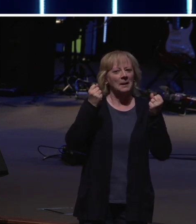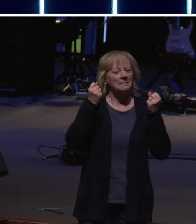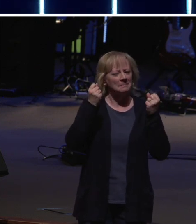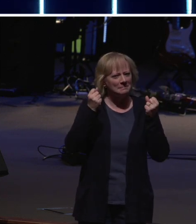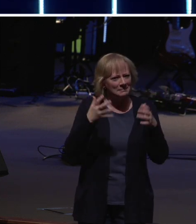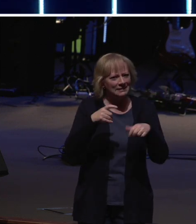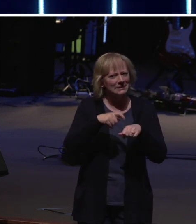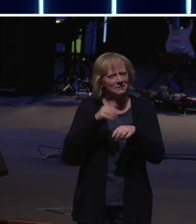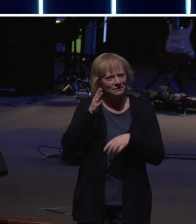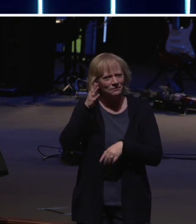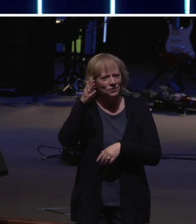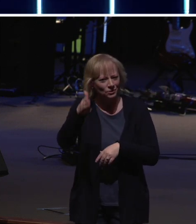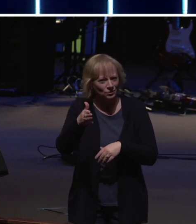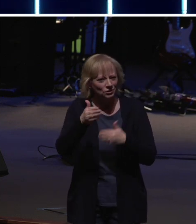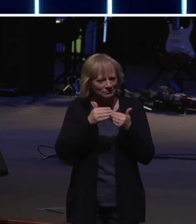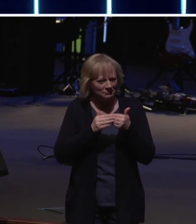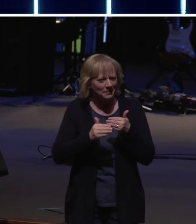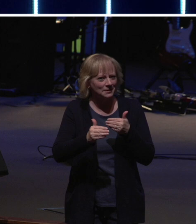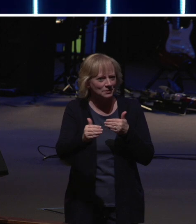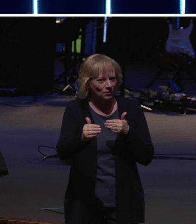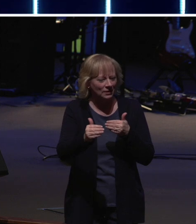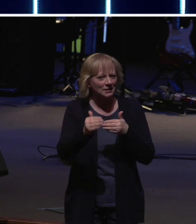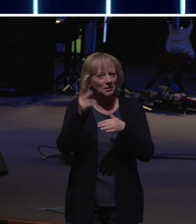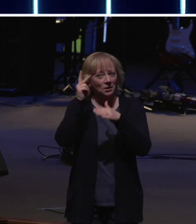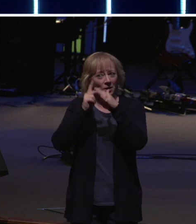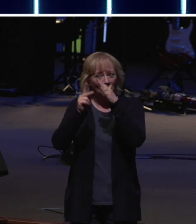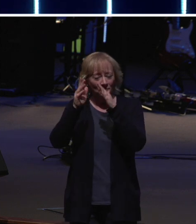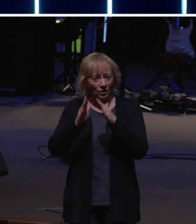many times in the future from this point,